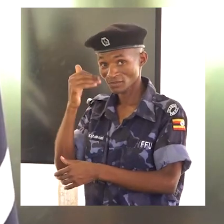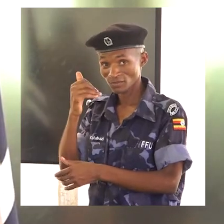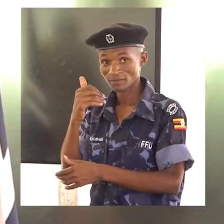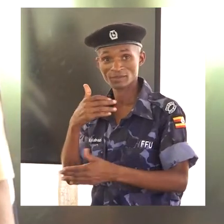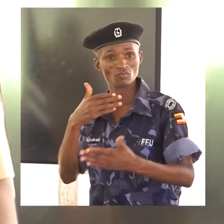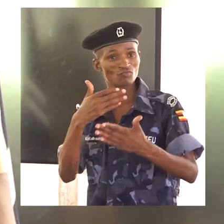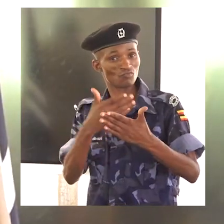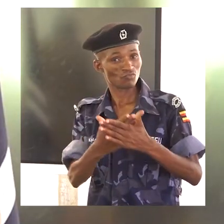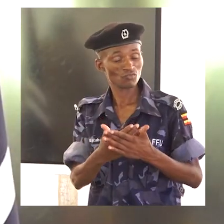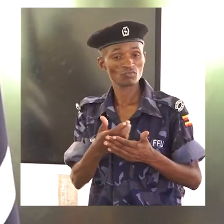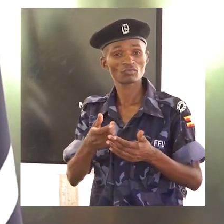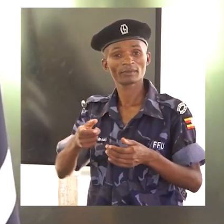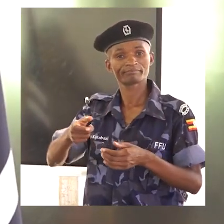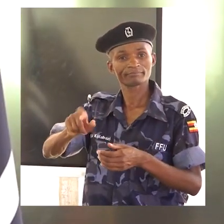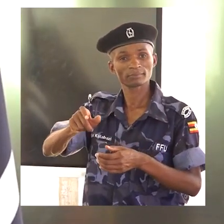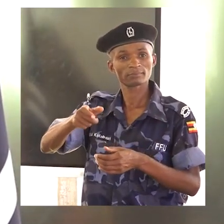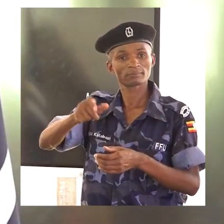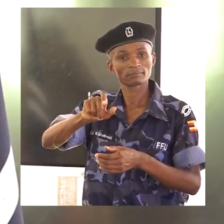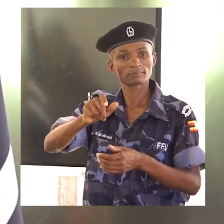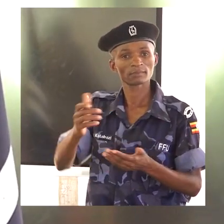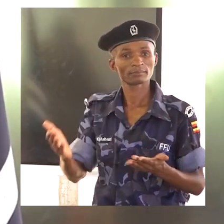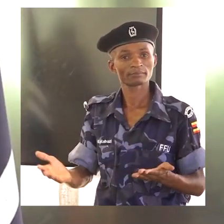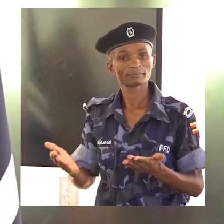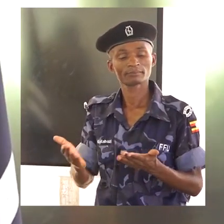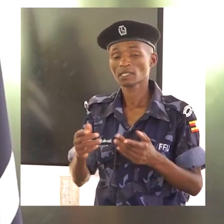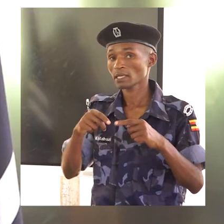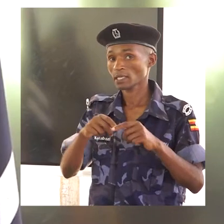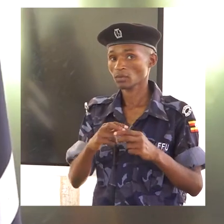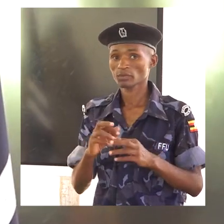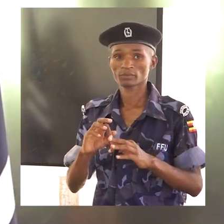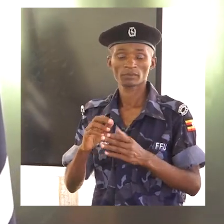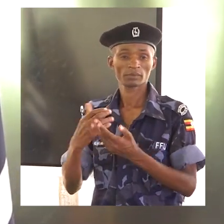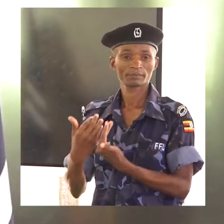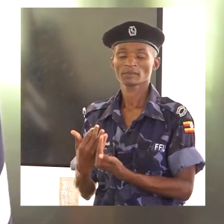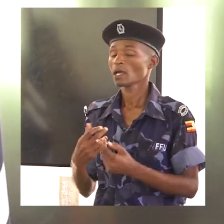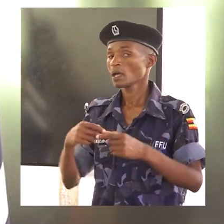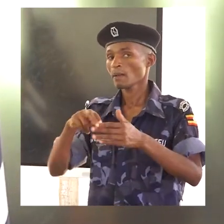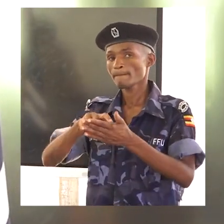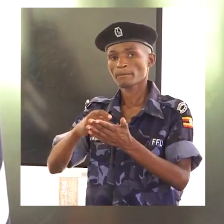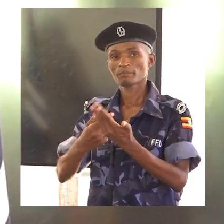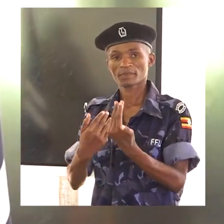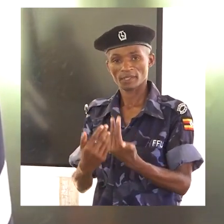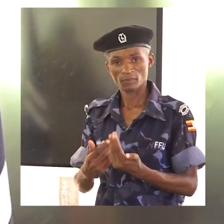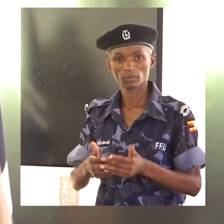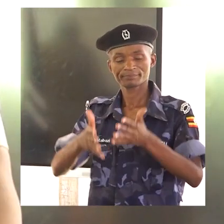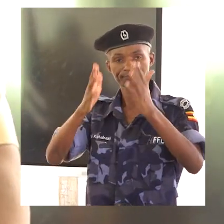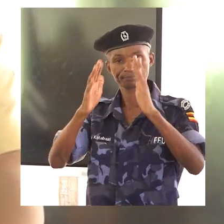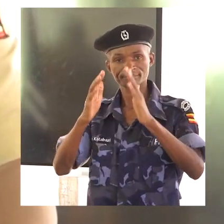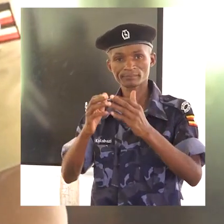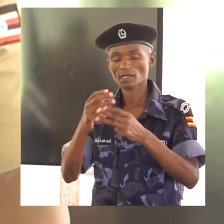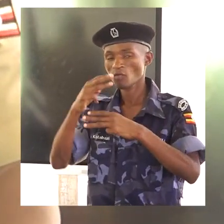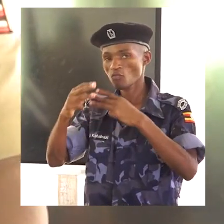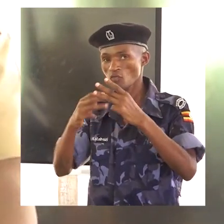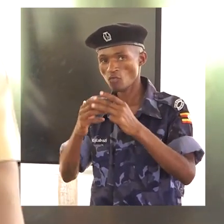good improvement in that relationship. Therefore, as we celebrate the World Press Freedom Day, the